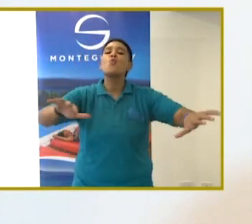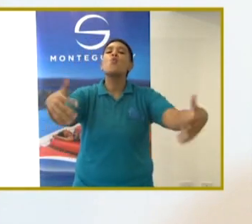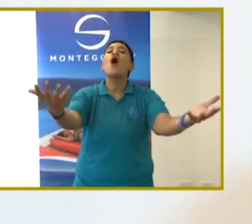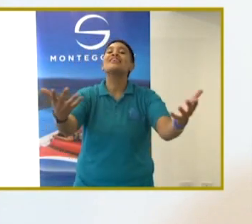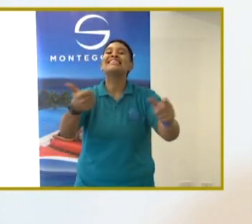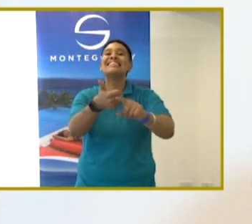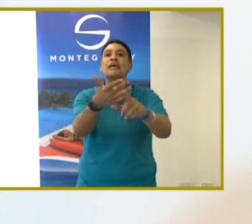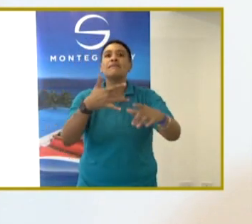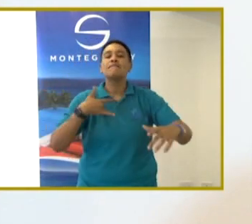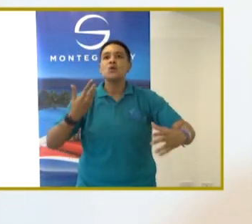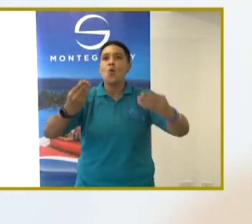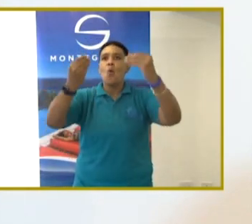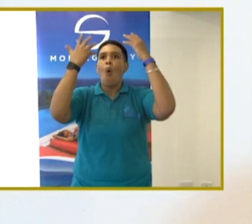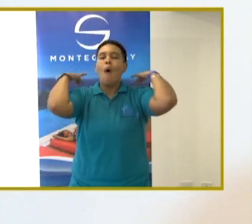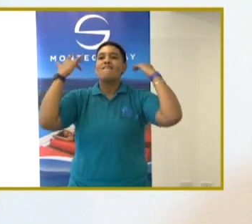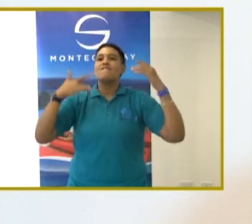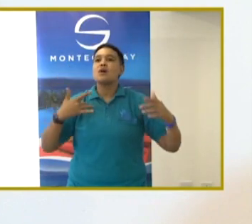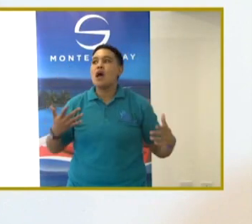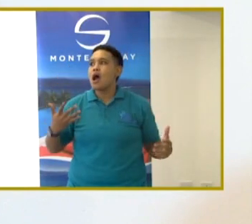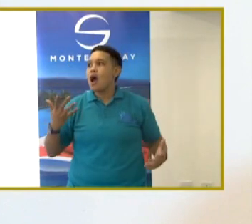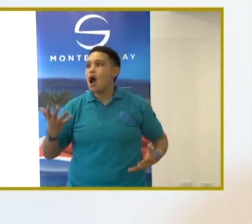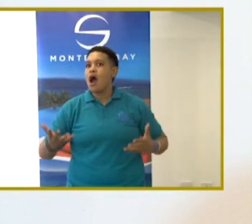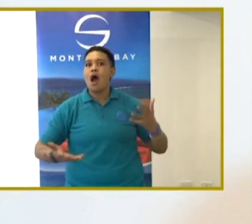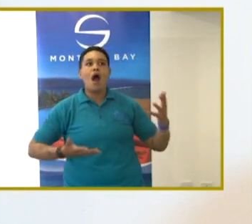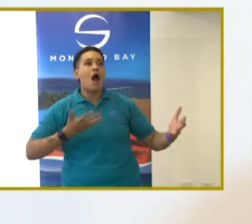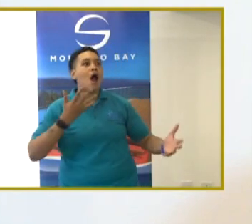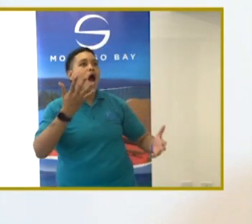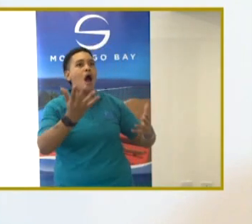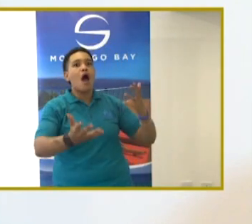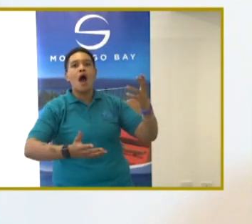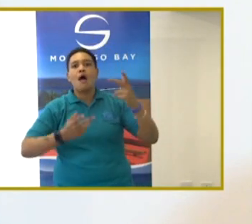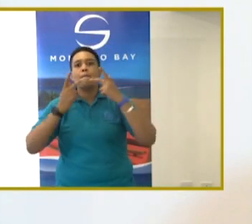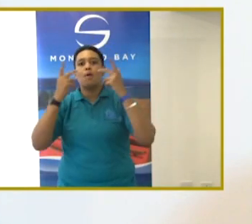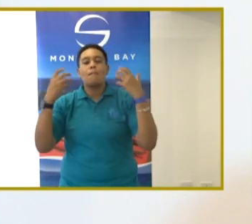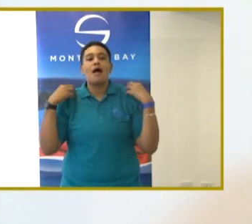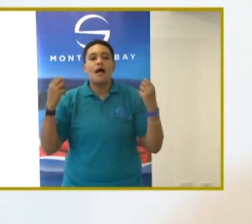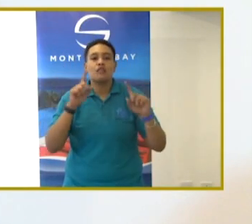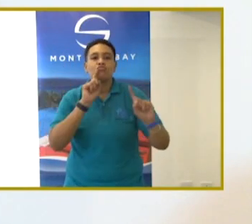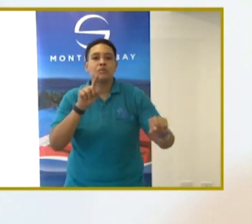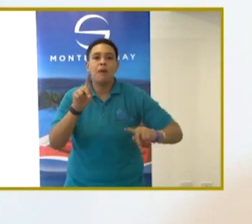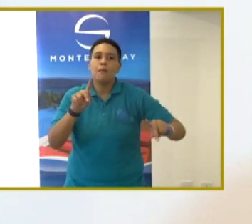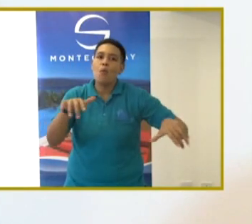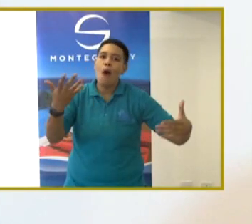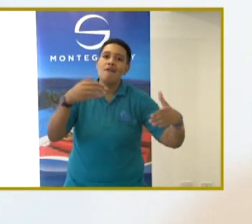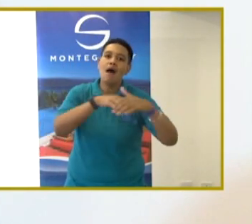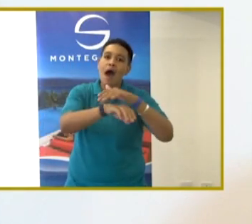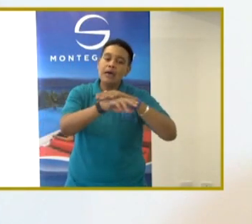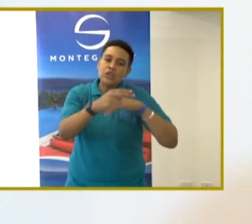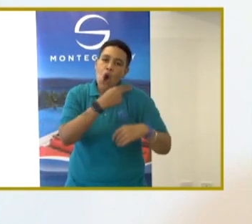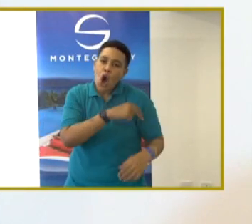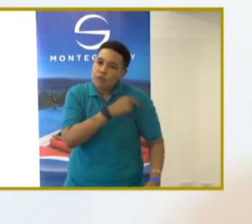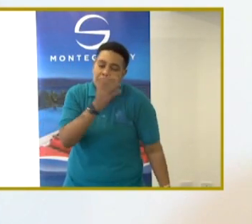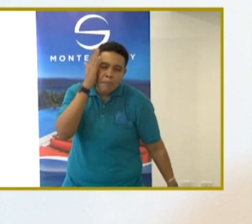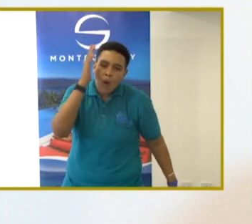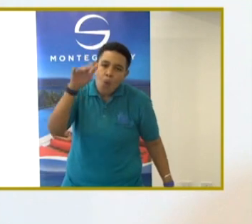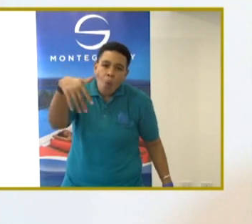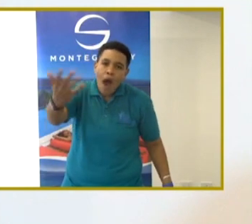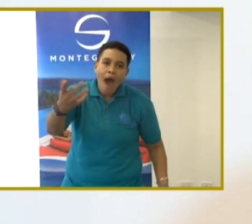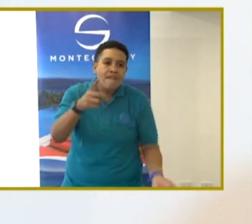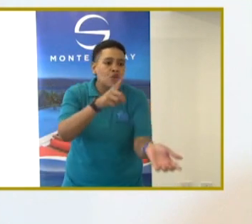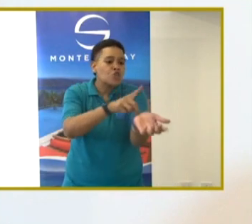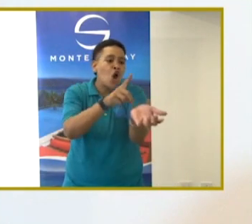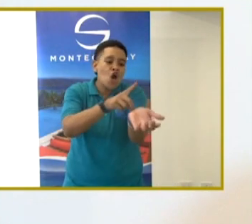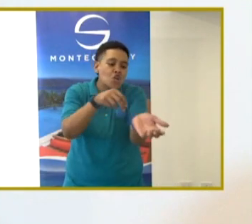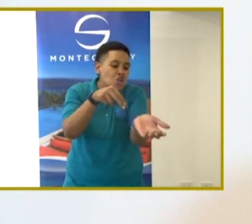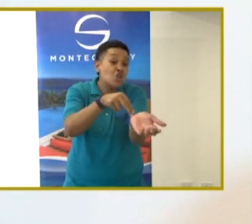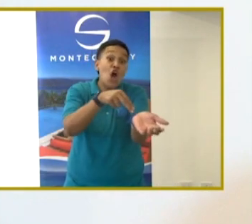to be overwhelmed as a public health response, where people don't have access to hospital beds, doctors,